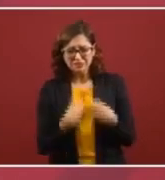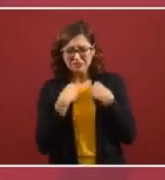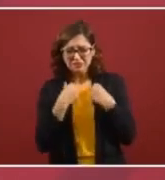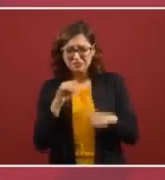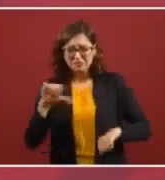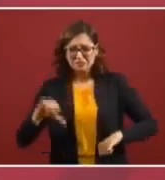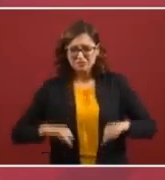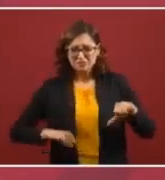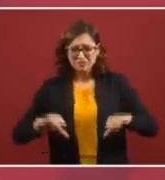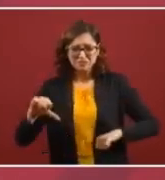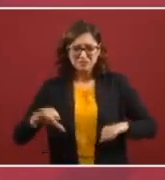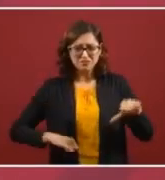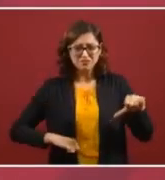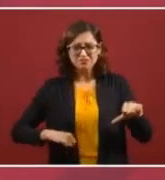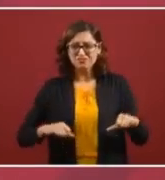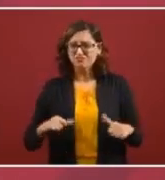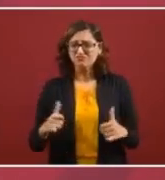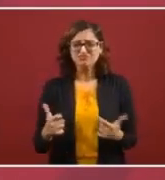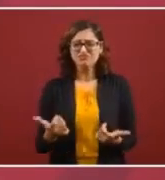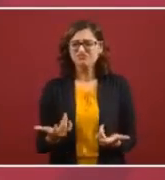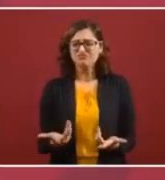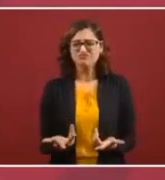That type of activity.